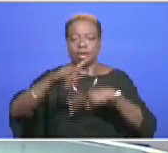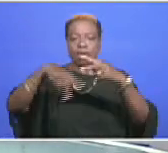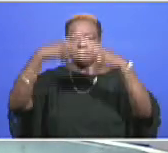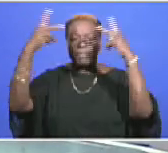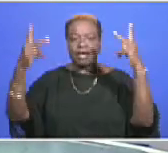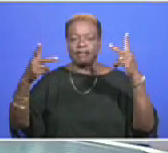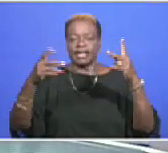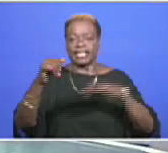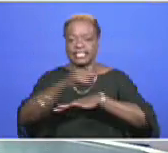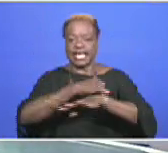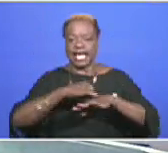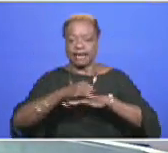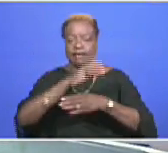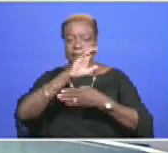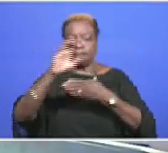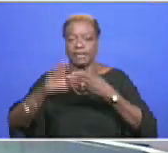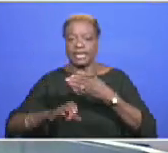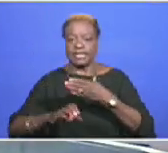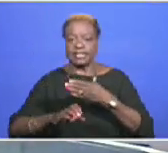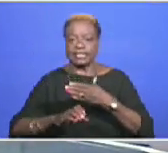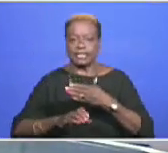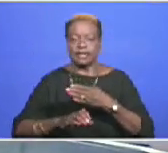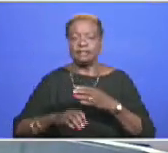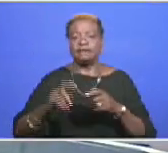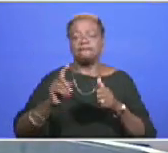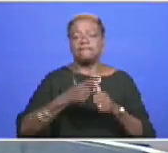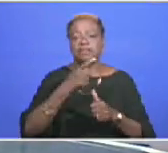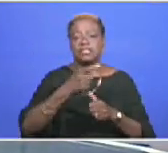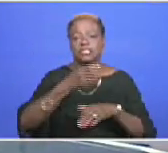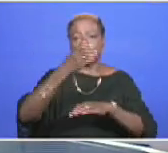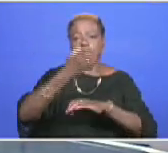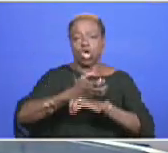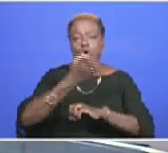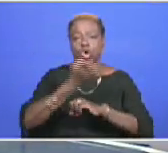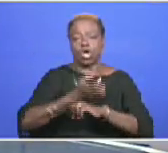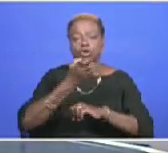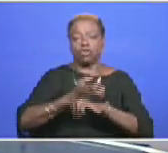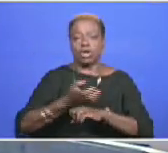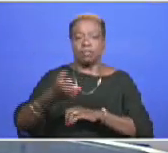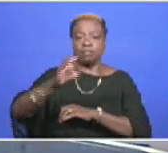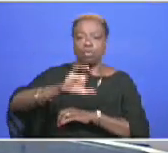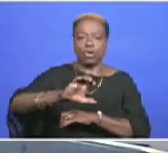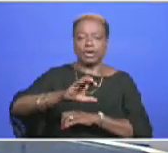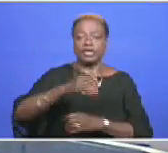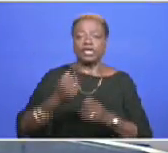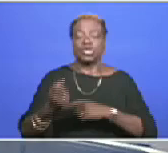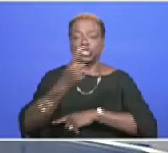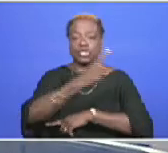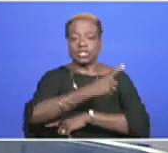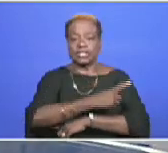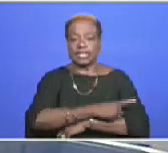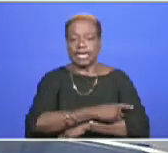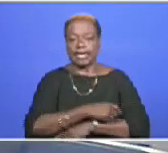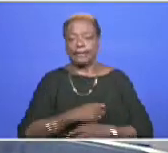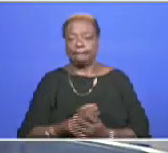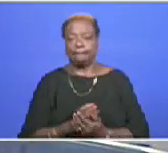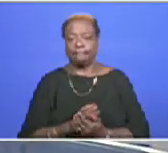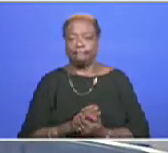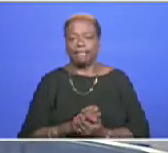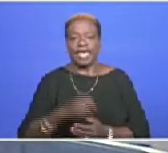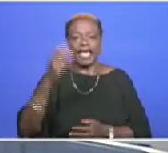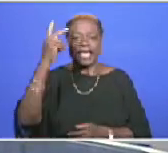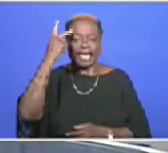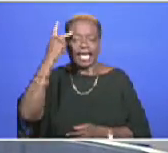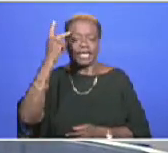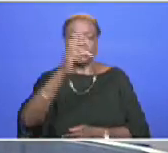deadline, with the first concrete pour taking place today on site. Senior Executive Vice President of Sterling Global Financial, Kalis